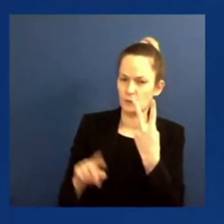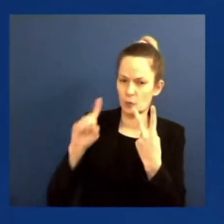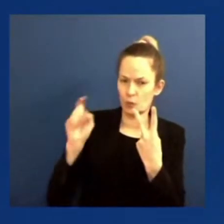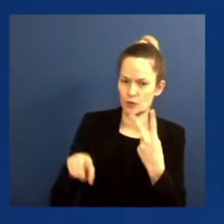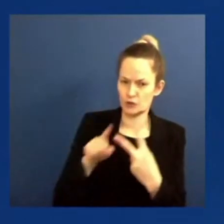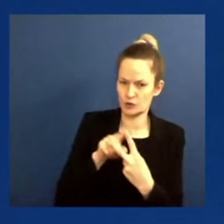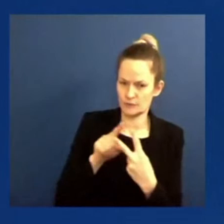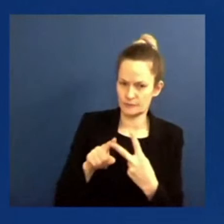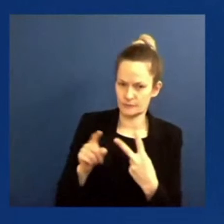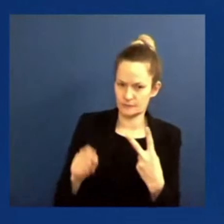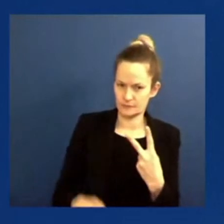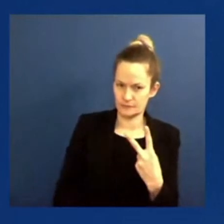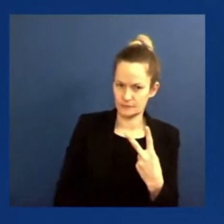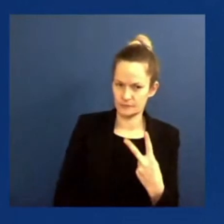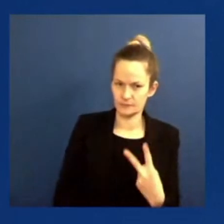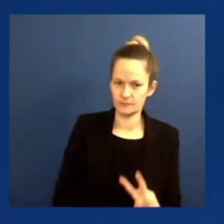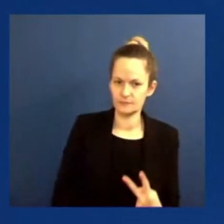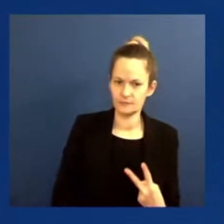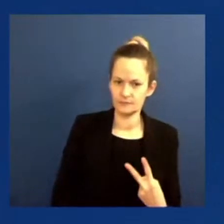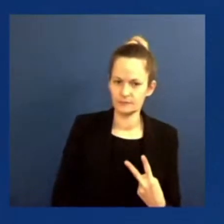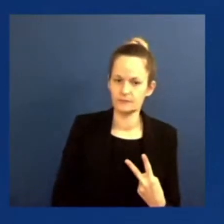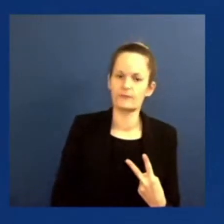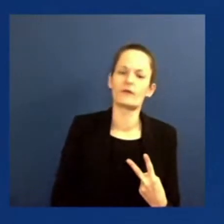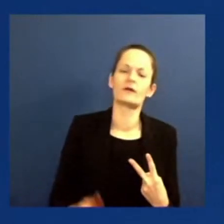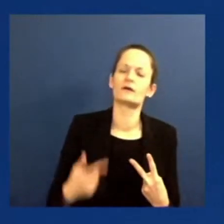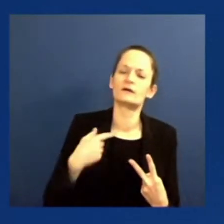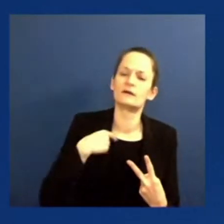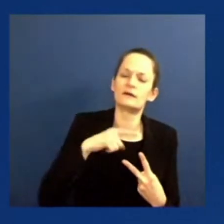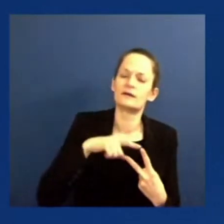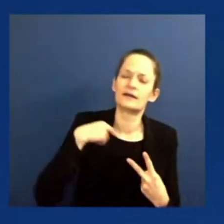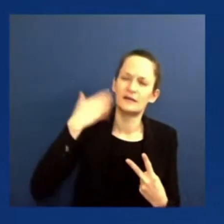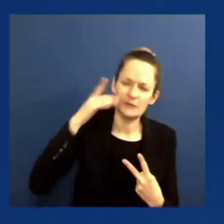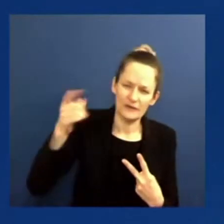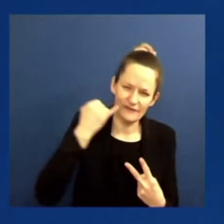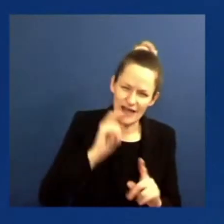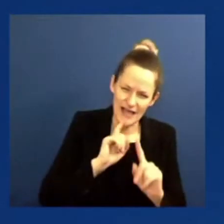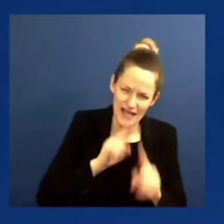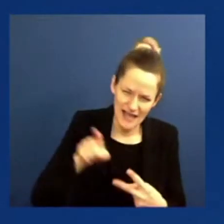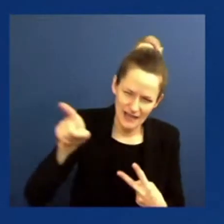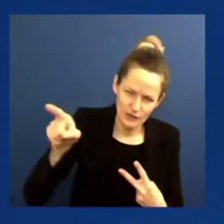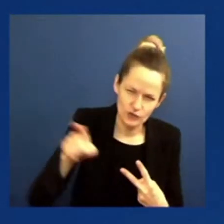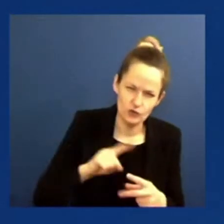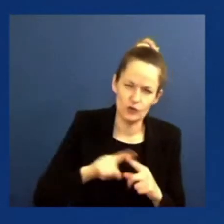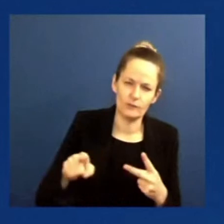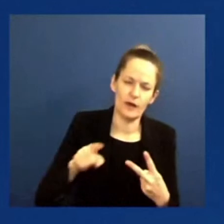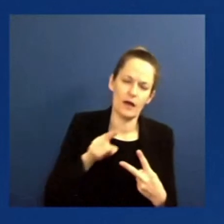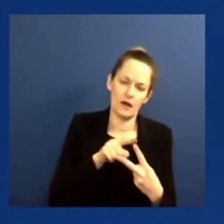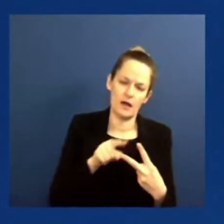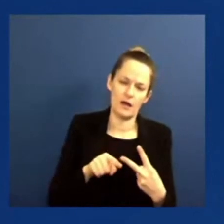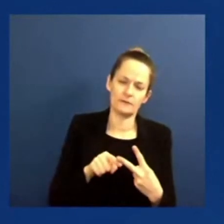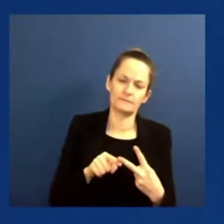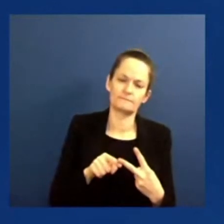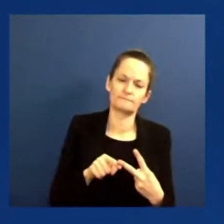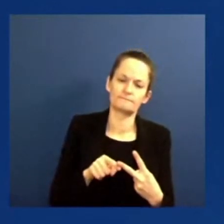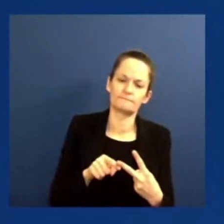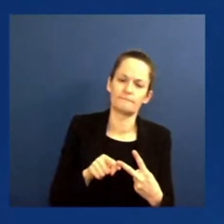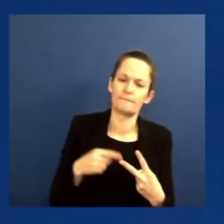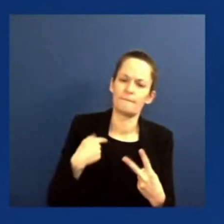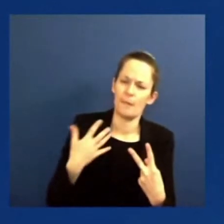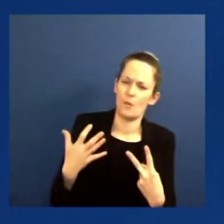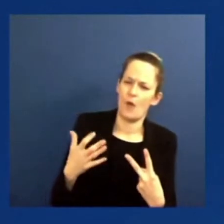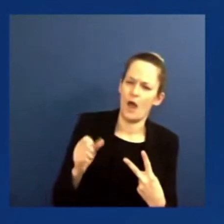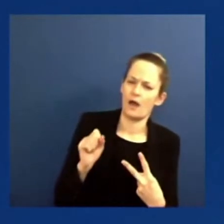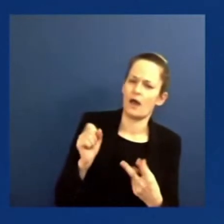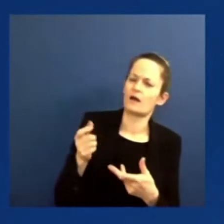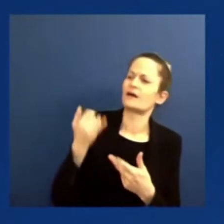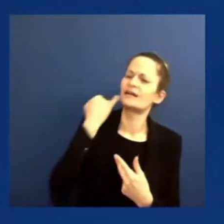didn't hear an answer, which is how many households have requested the test? And if you don't have that number, can you explain why you guys